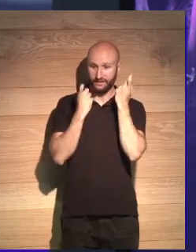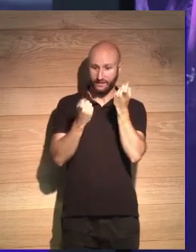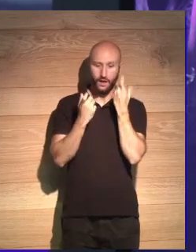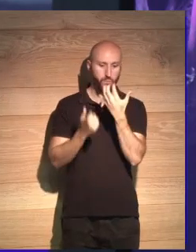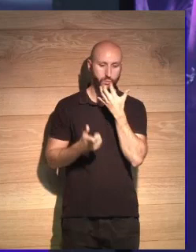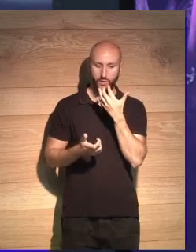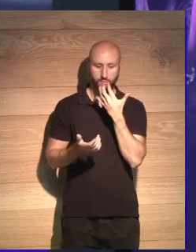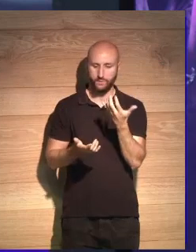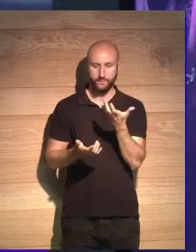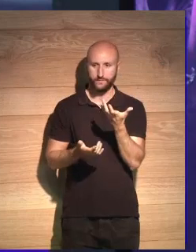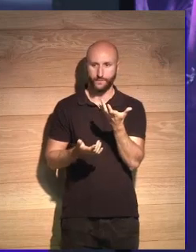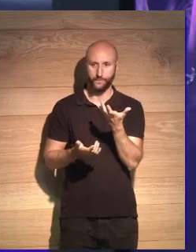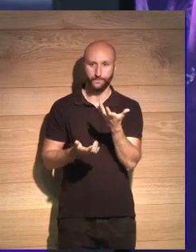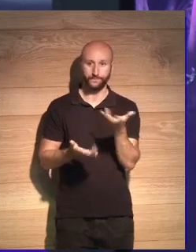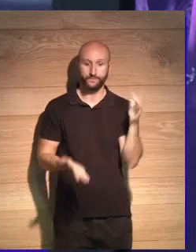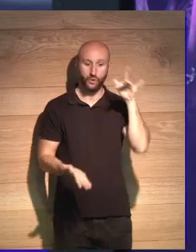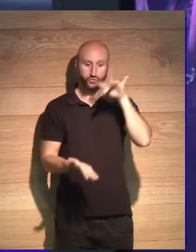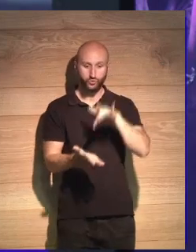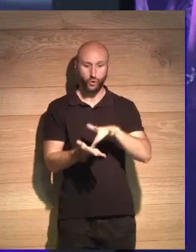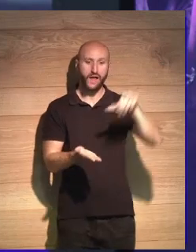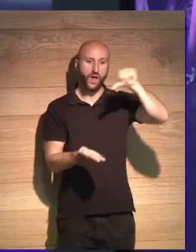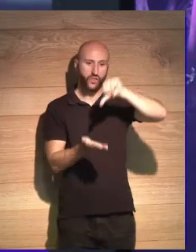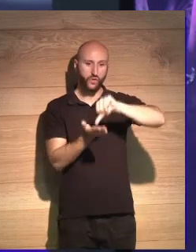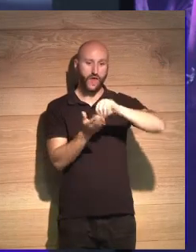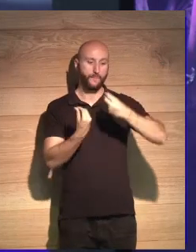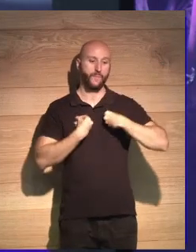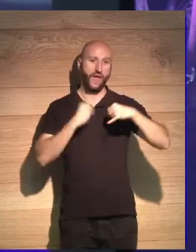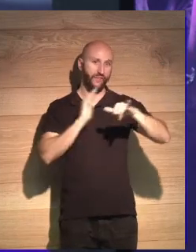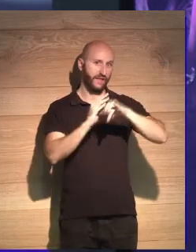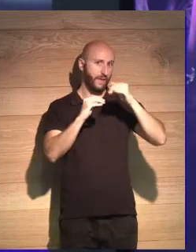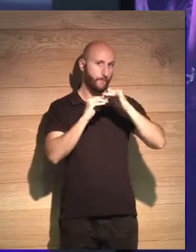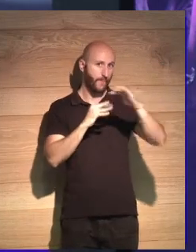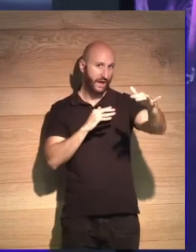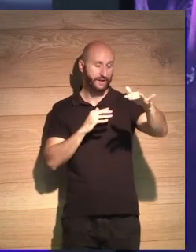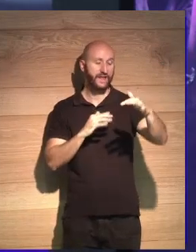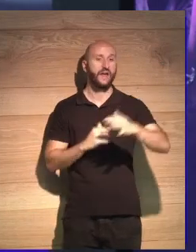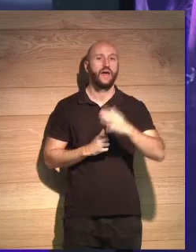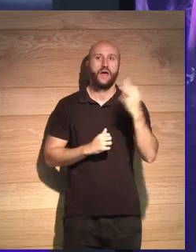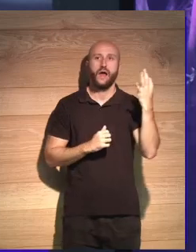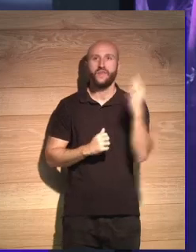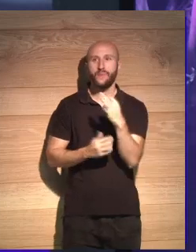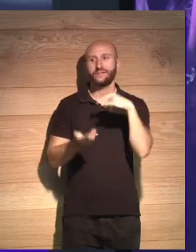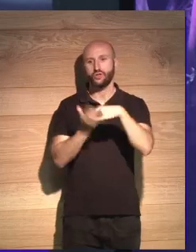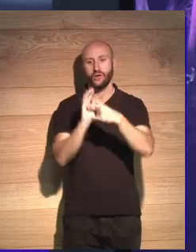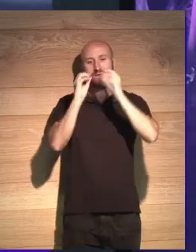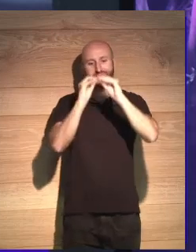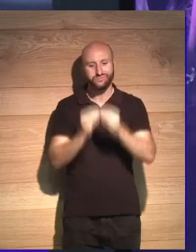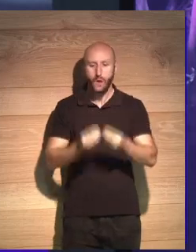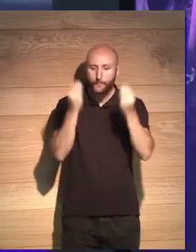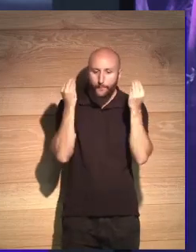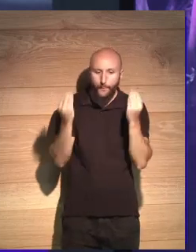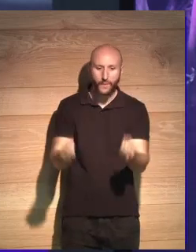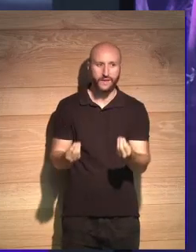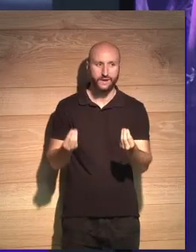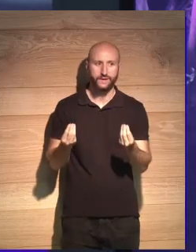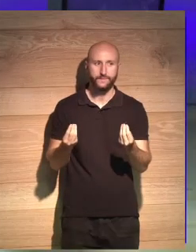development lines, and it also teaches you, for example, if you have city on the